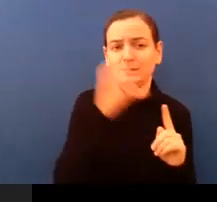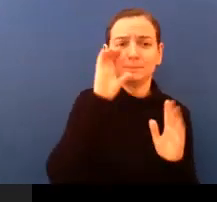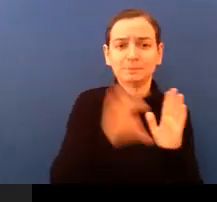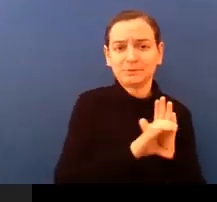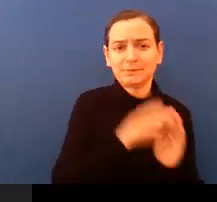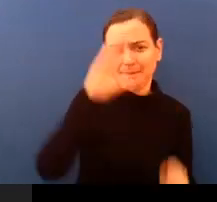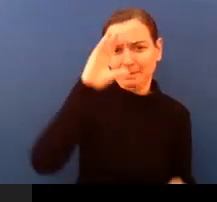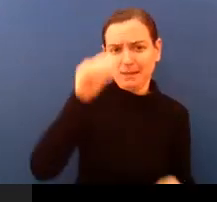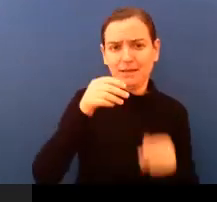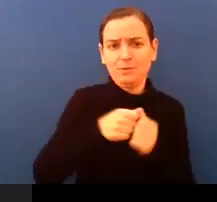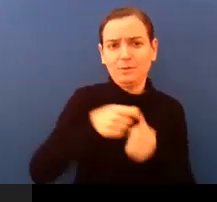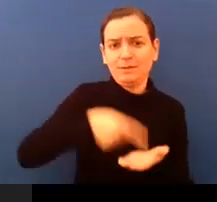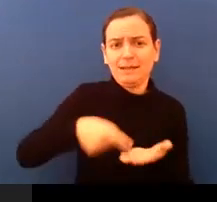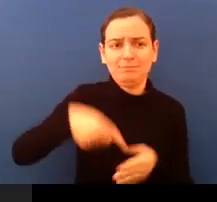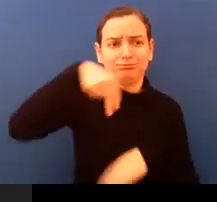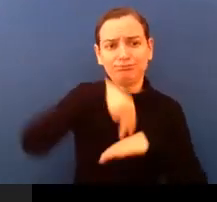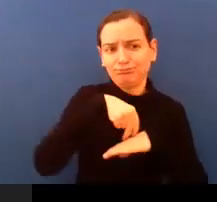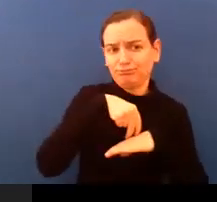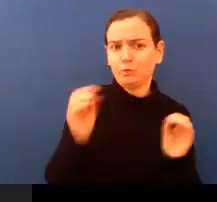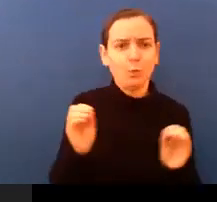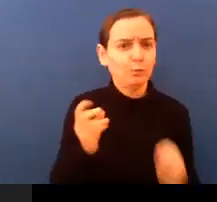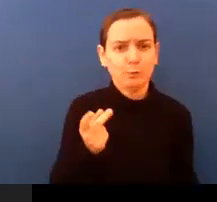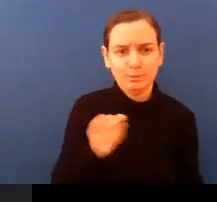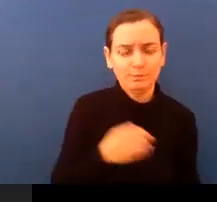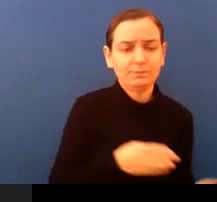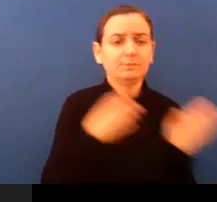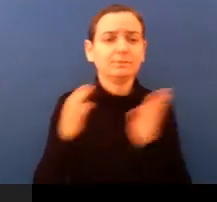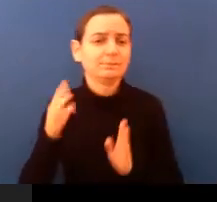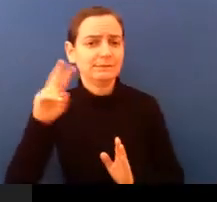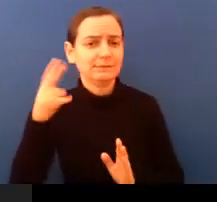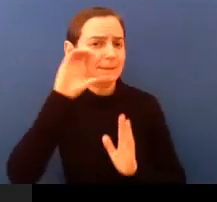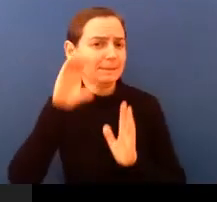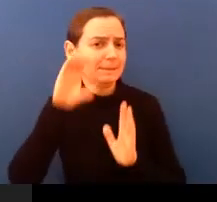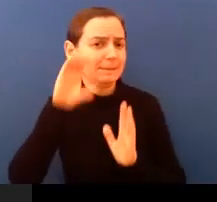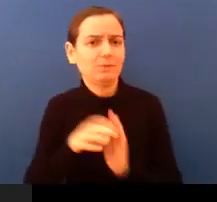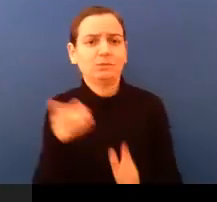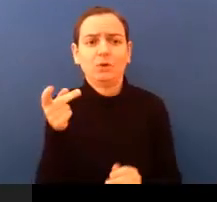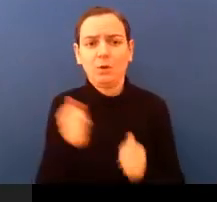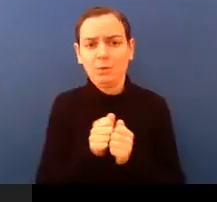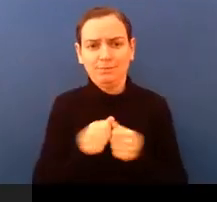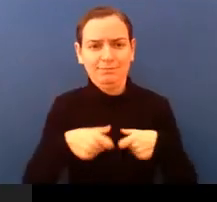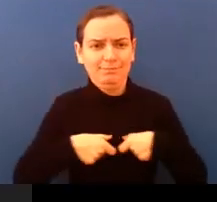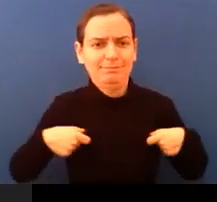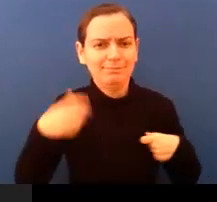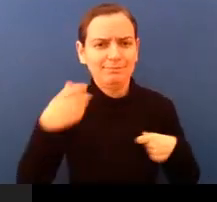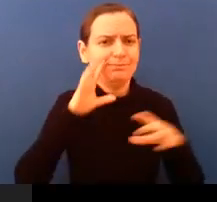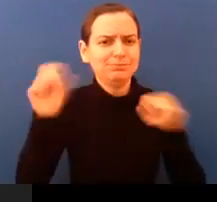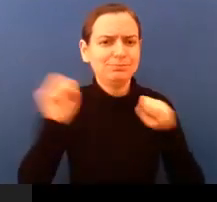the other photograph is a yellow lab in a harness walking with its owner across a street.